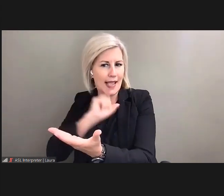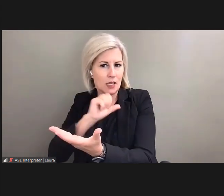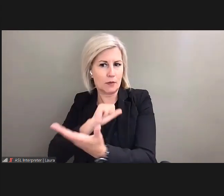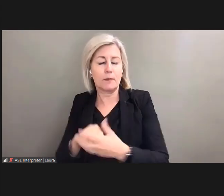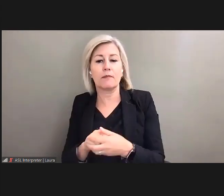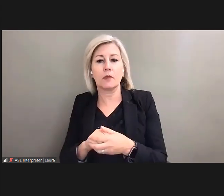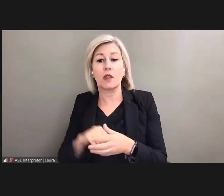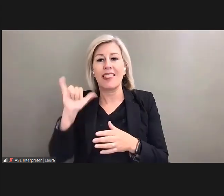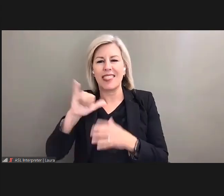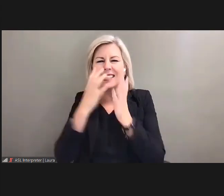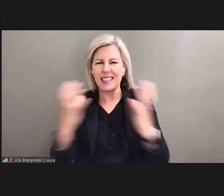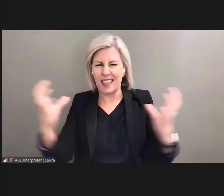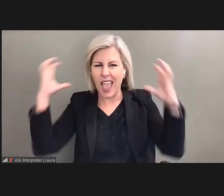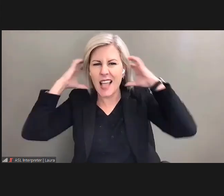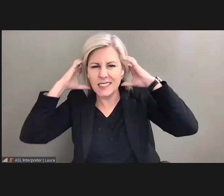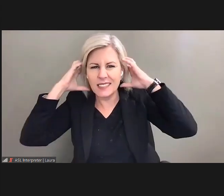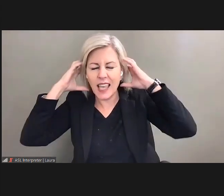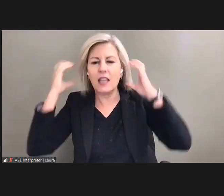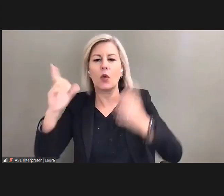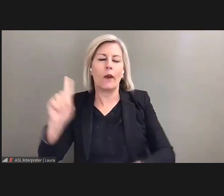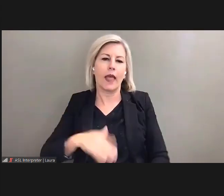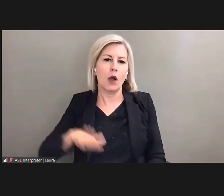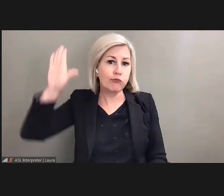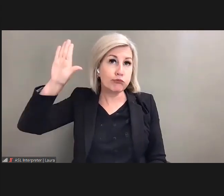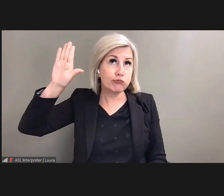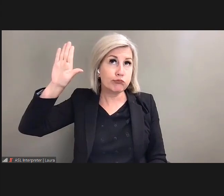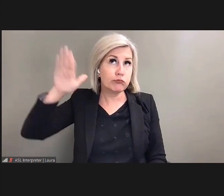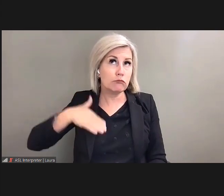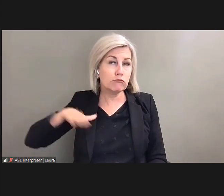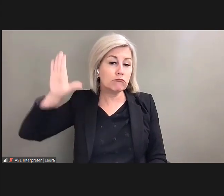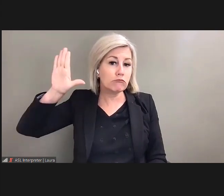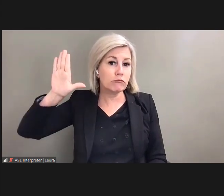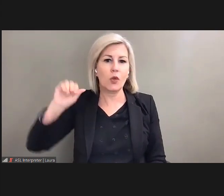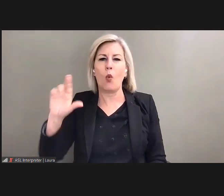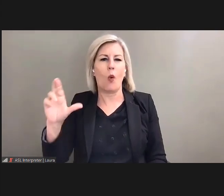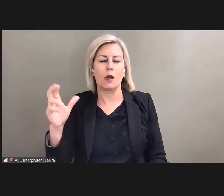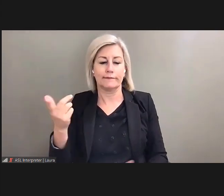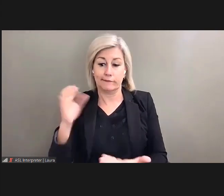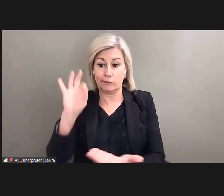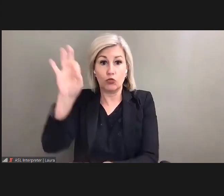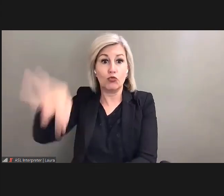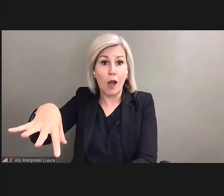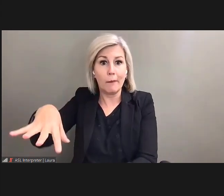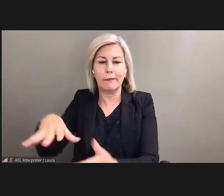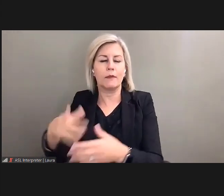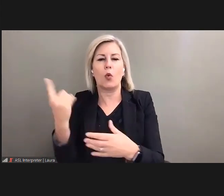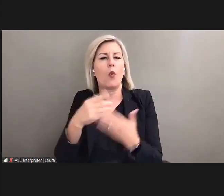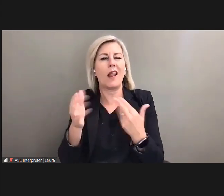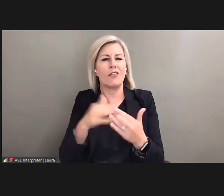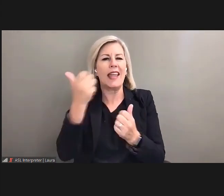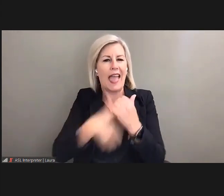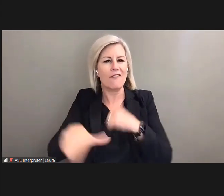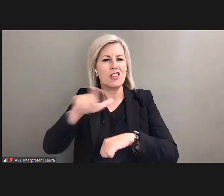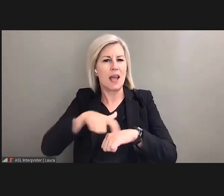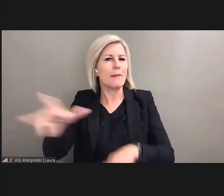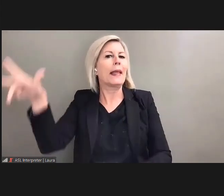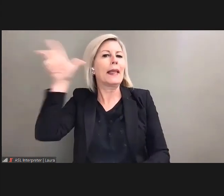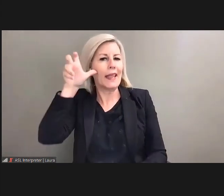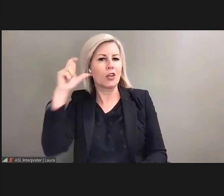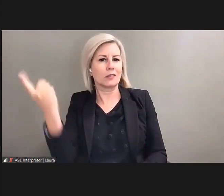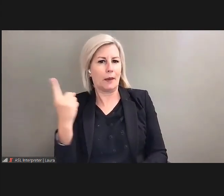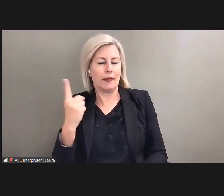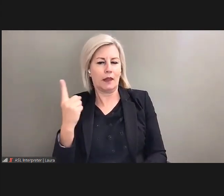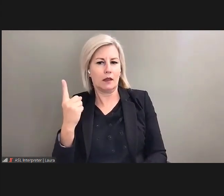the headset screening where the child raises a hand or performs another task each time they hear a sound that's presented into one